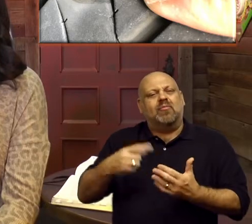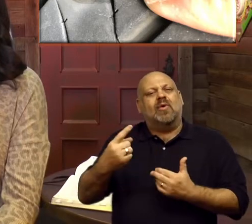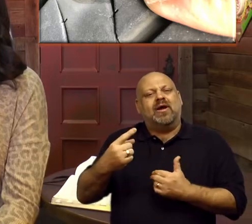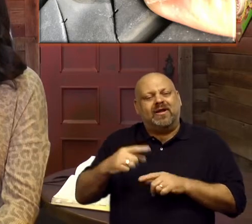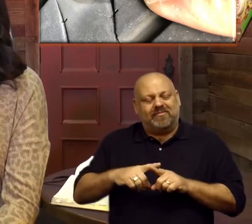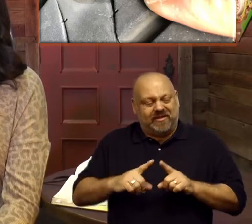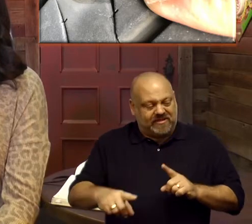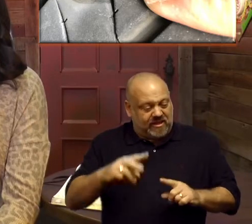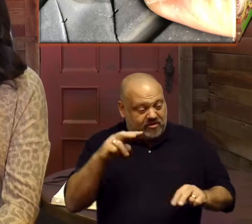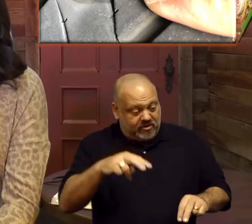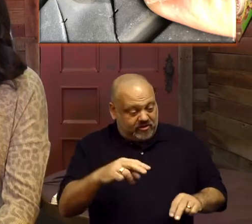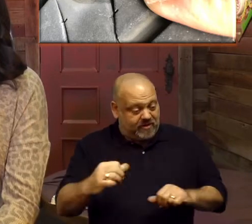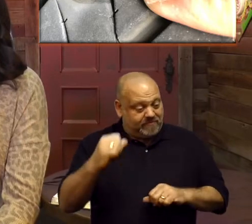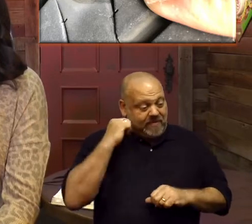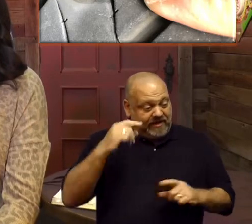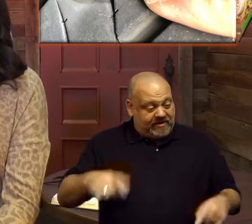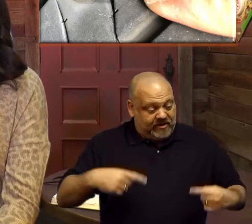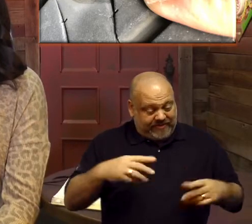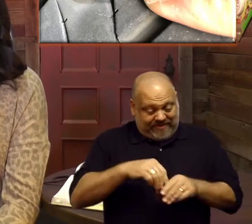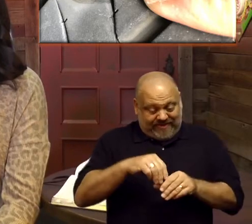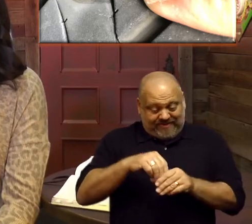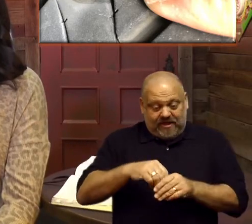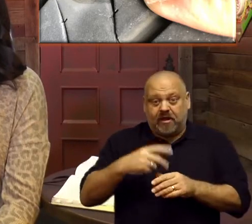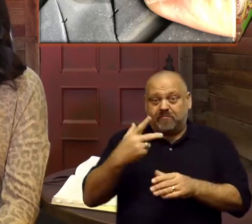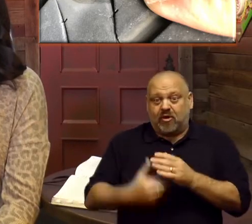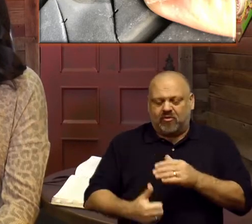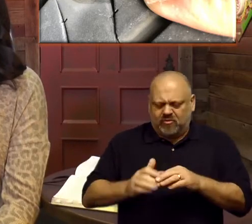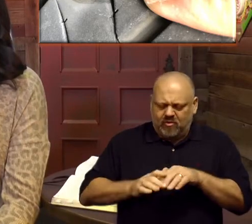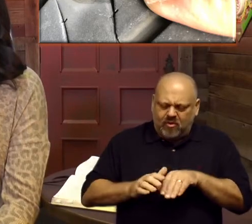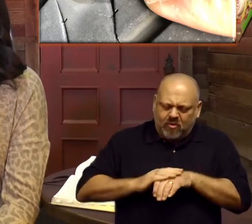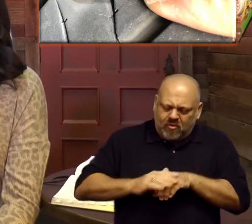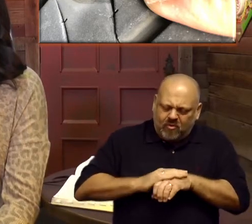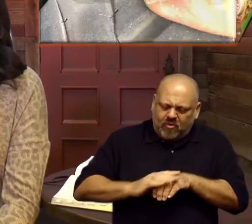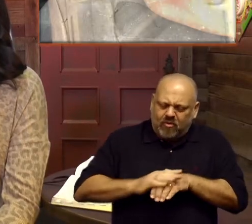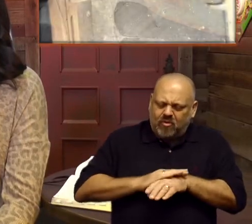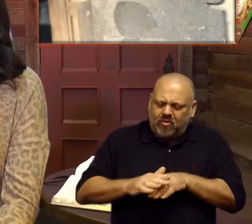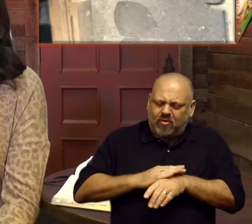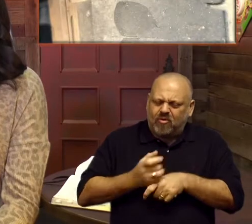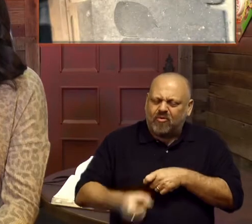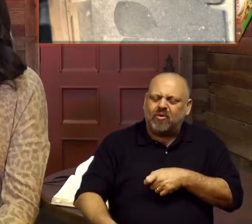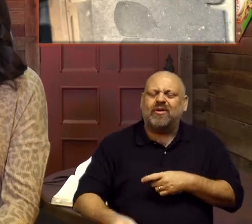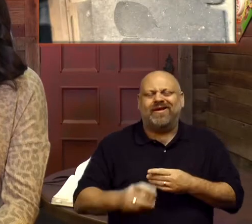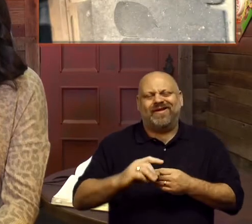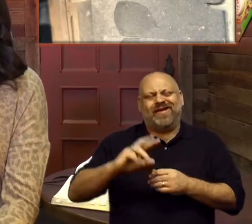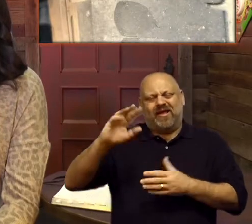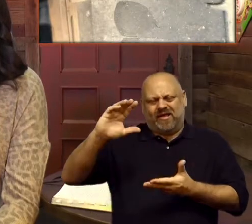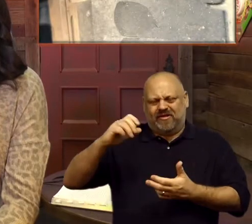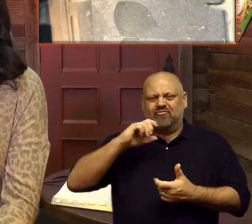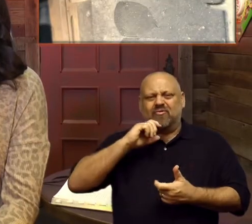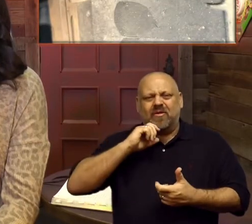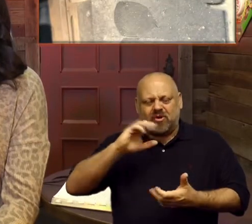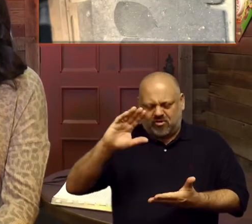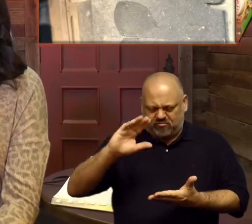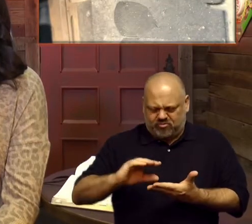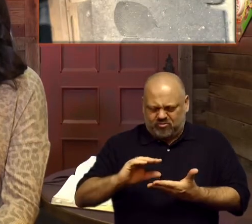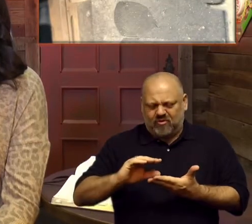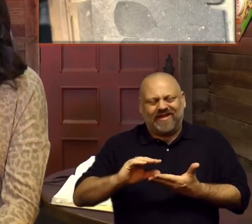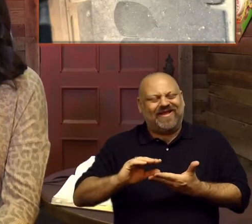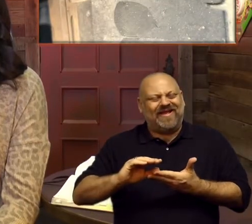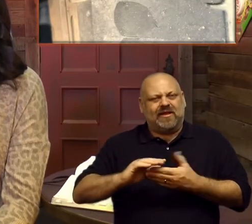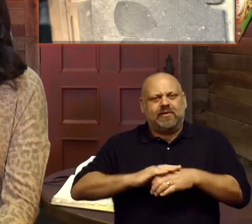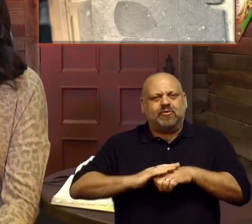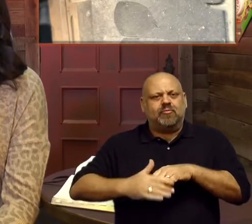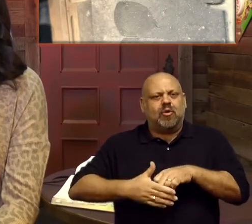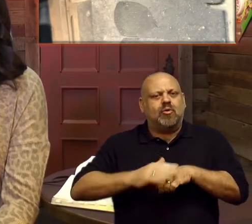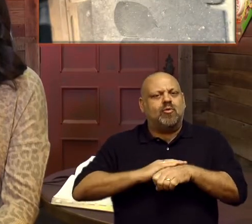back tires, the inside of both of my back tires were worn down so badly. It was worn to the second layer of